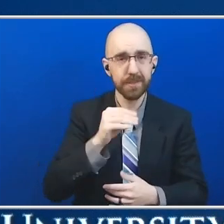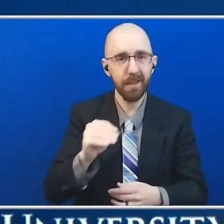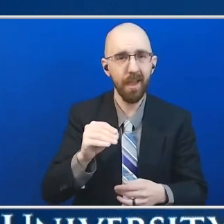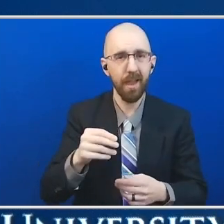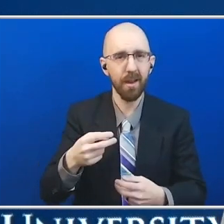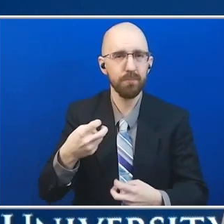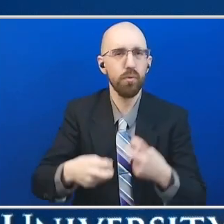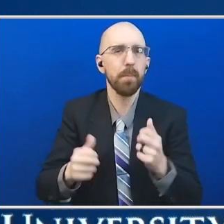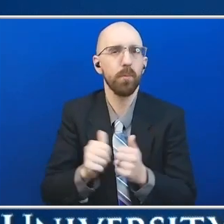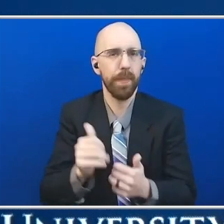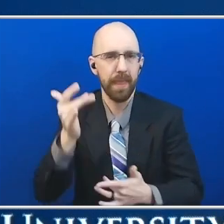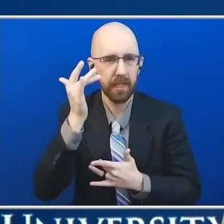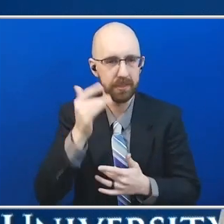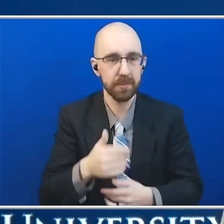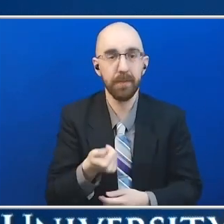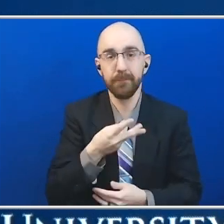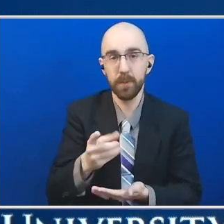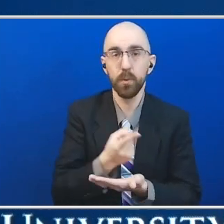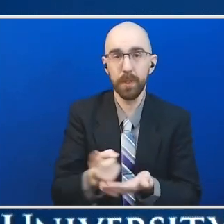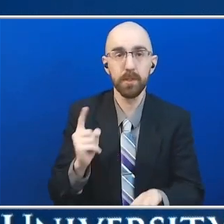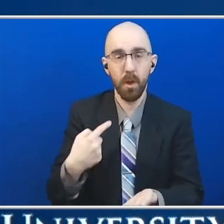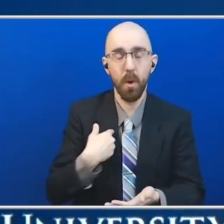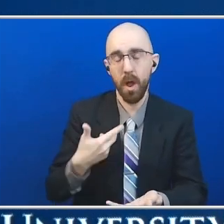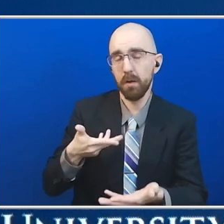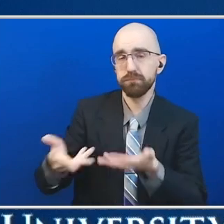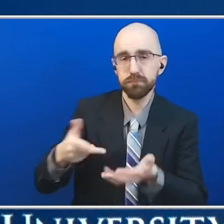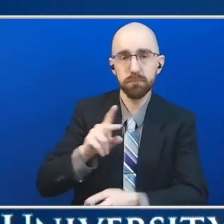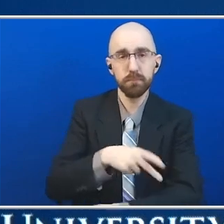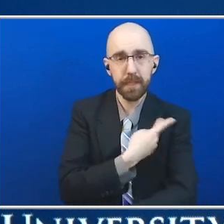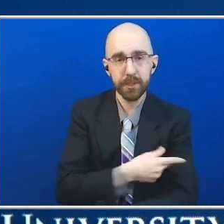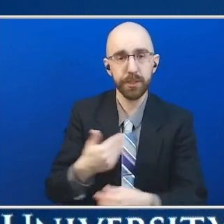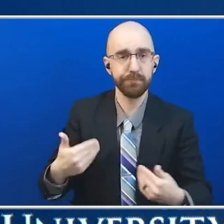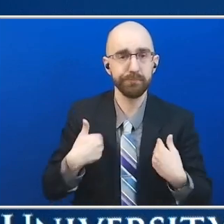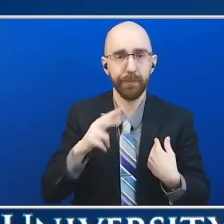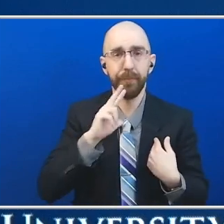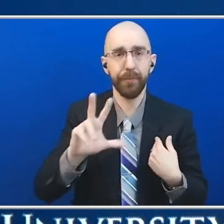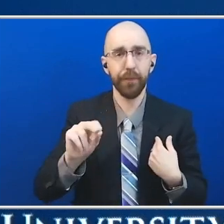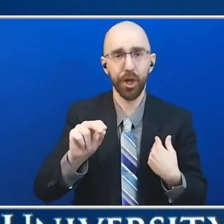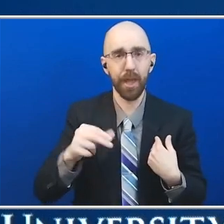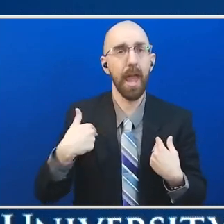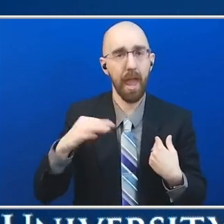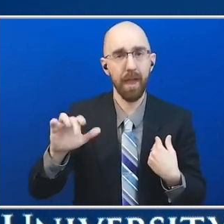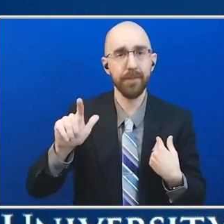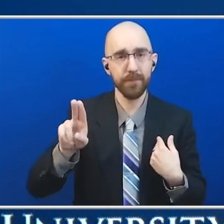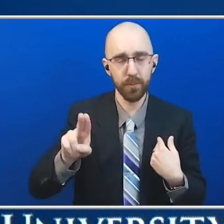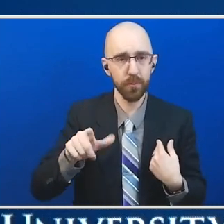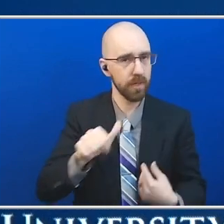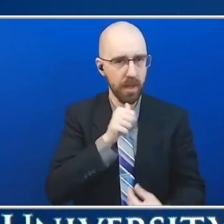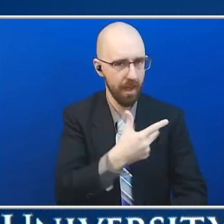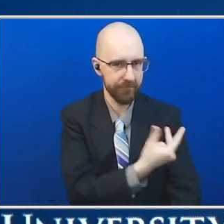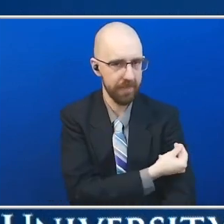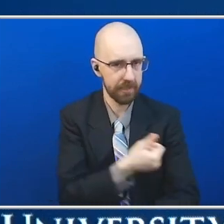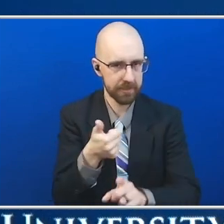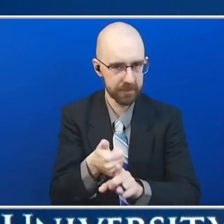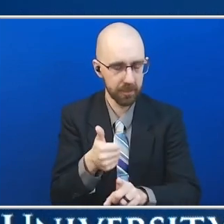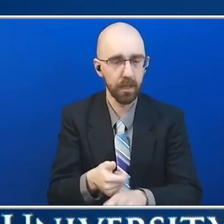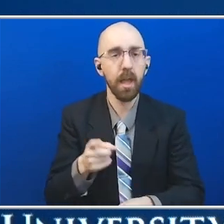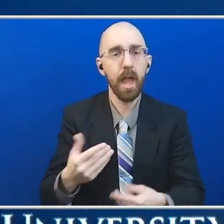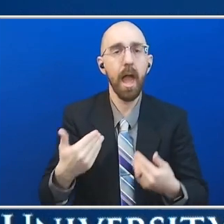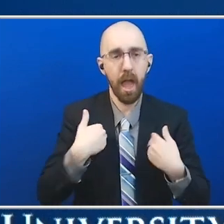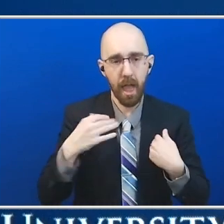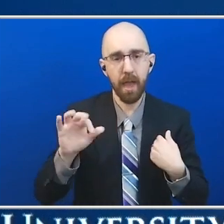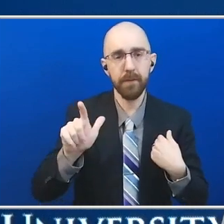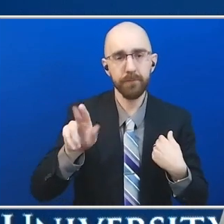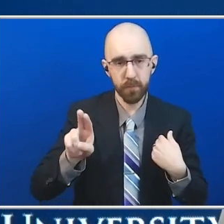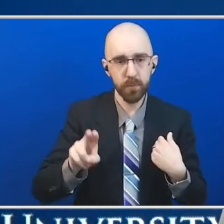ago, I was seeing a patient in their young 30s who had influenza, was not vaccinated, had influenza, felt